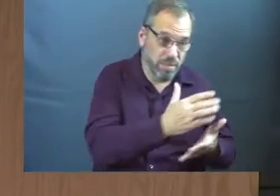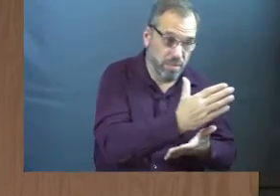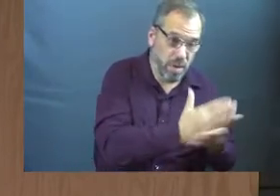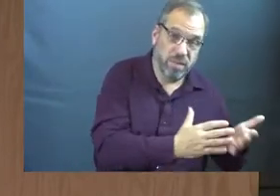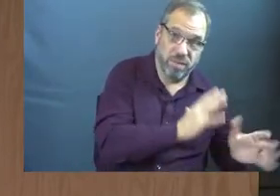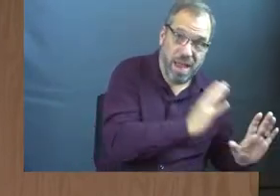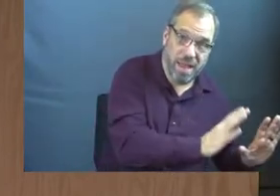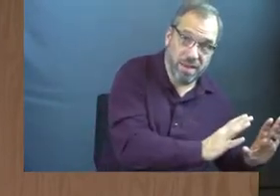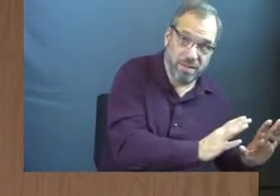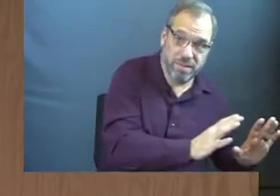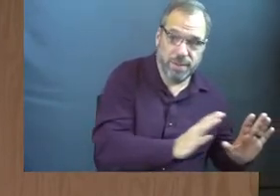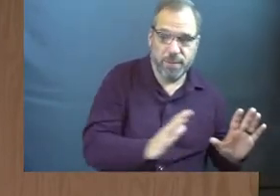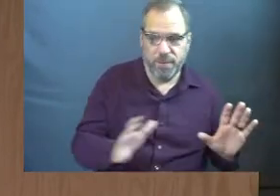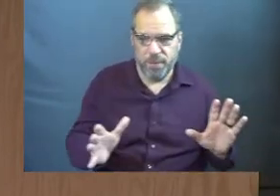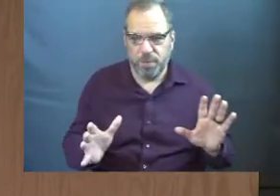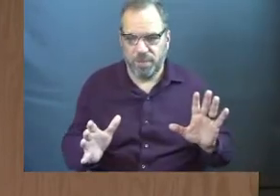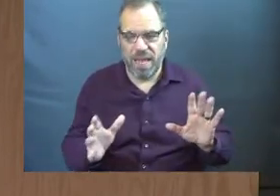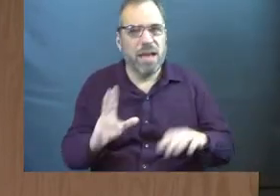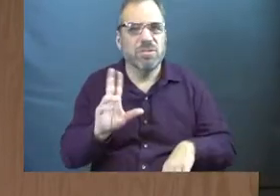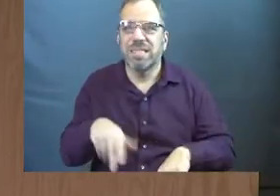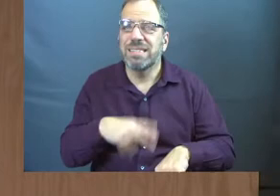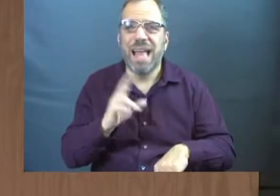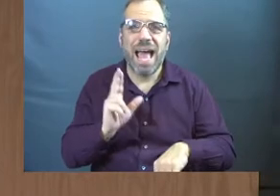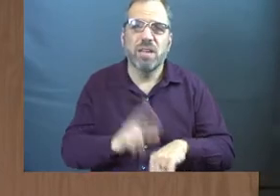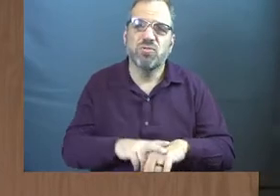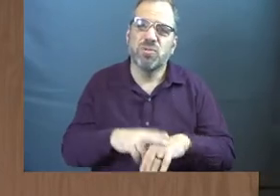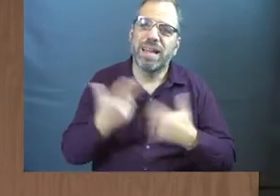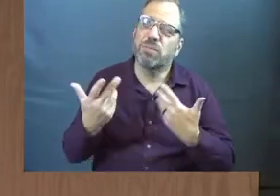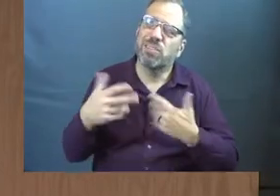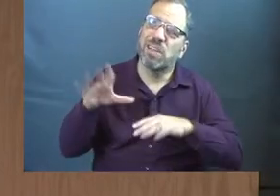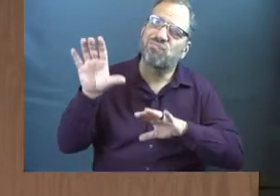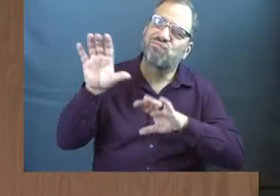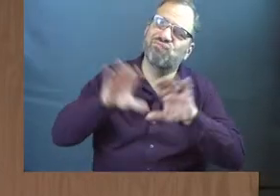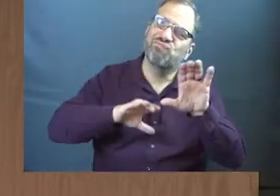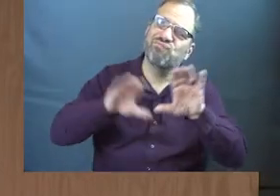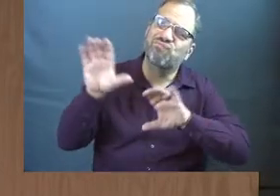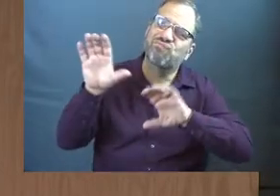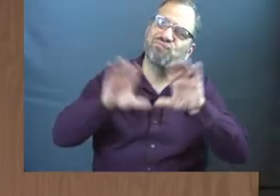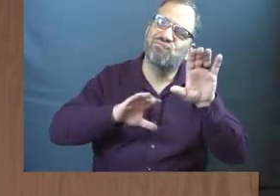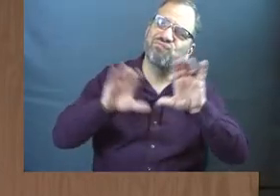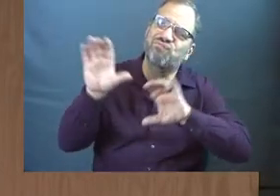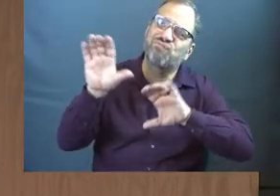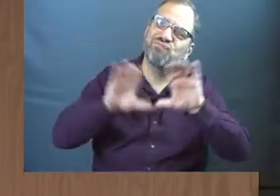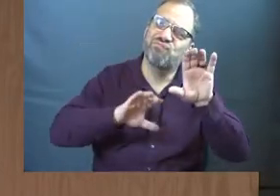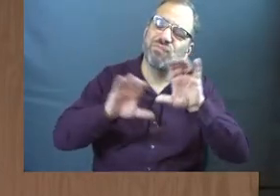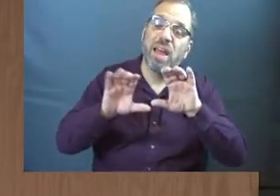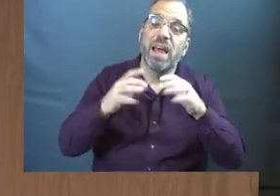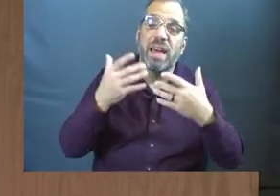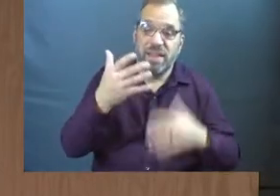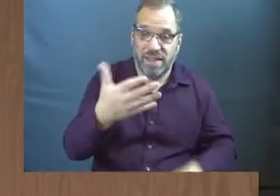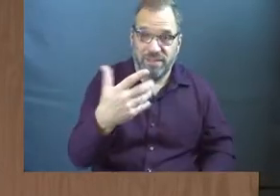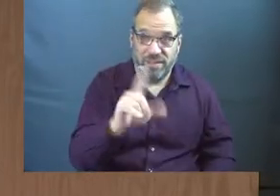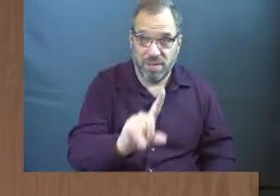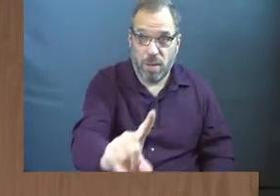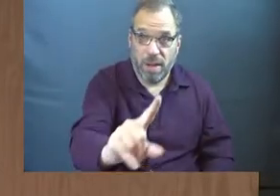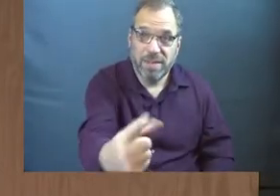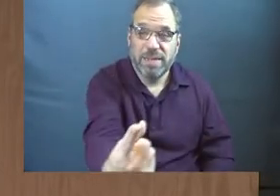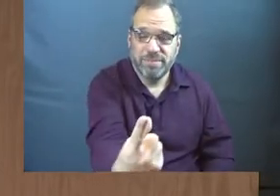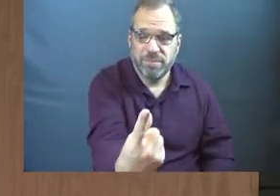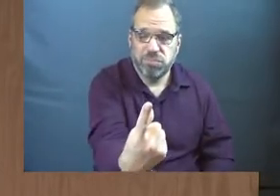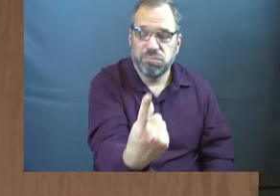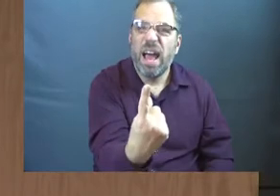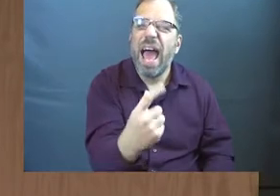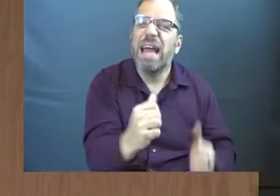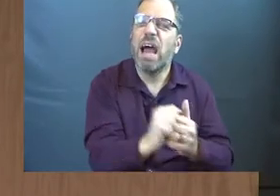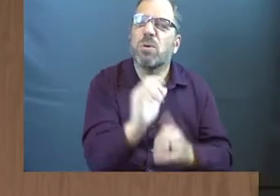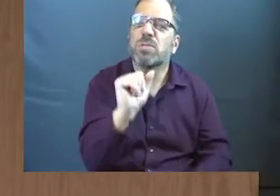fine. And it was just natural. It was just happening like that. And I remember going back to my apartment, and I was staying